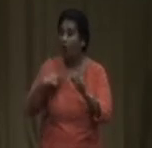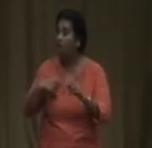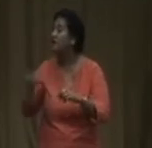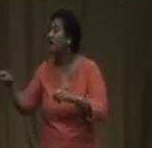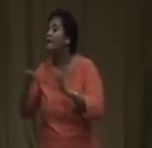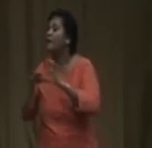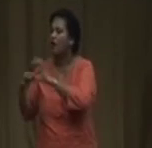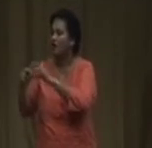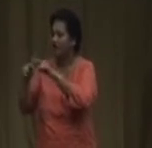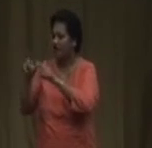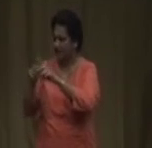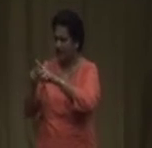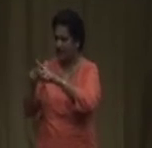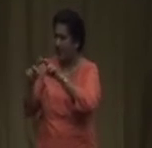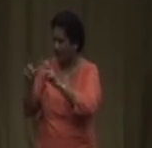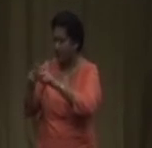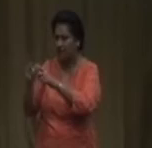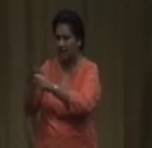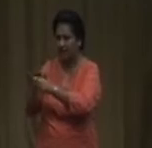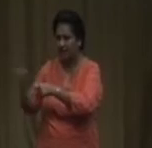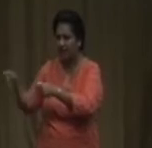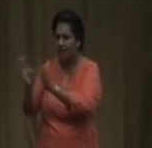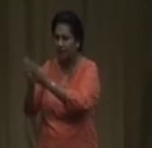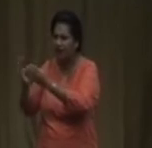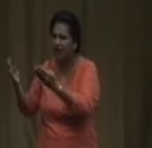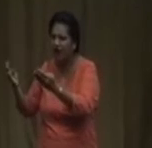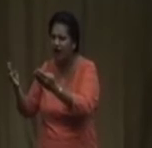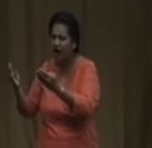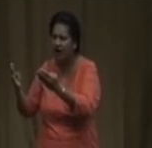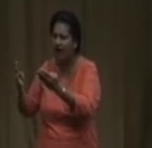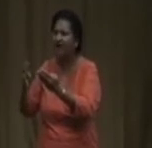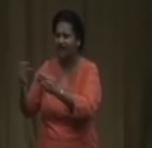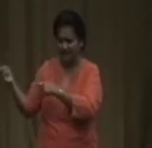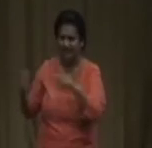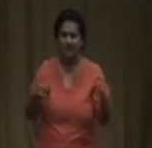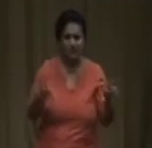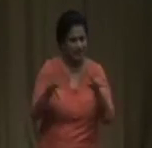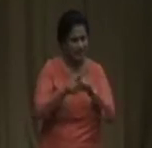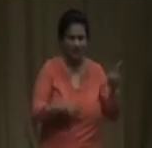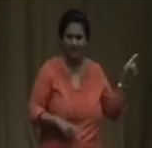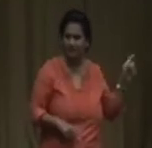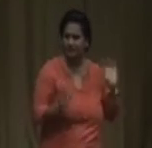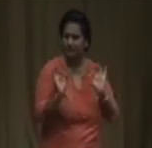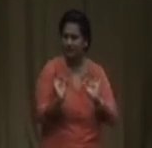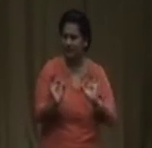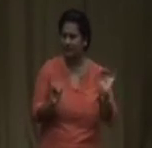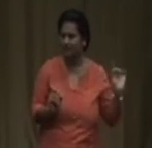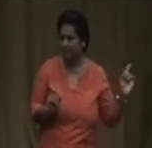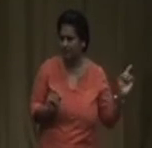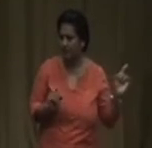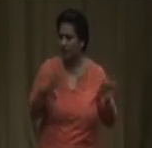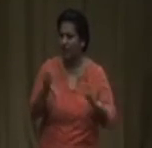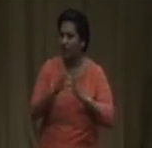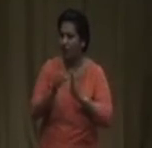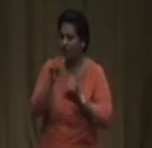your systems differently? And this is something we've been doing at the OerU, is thinking about how do we